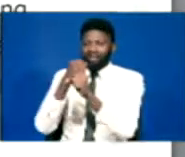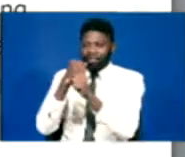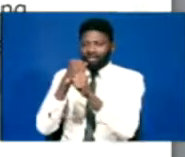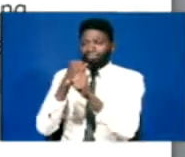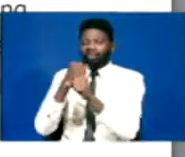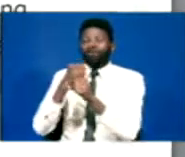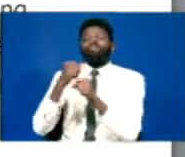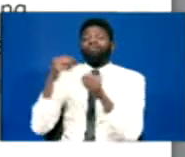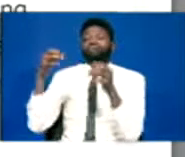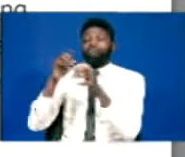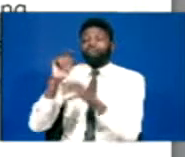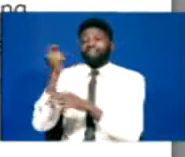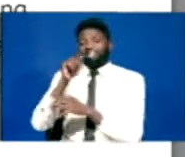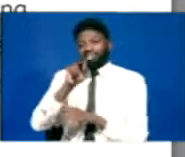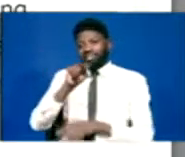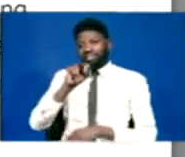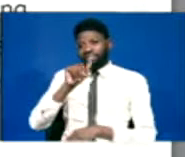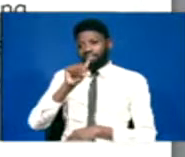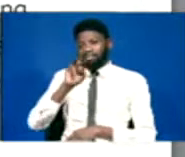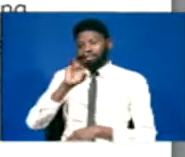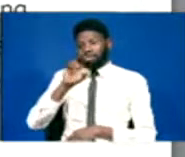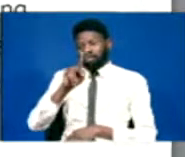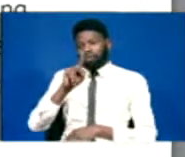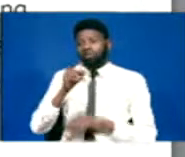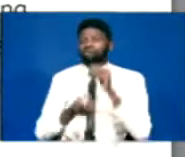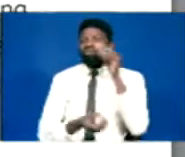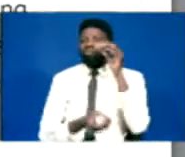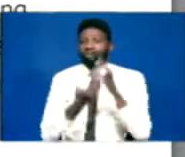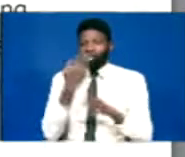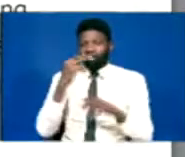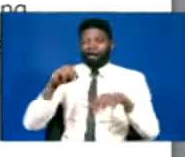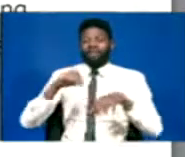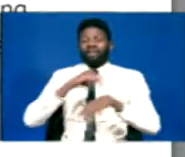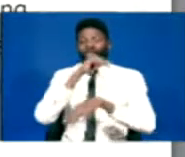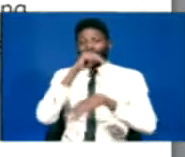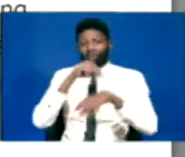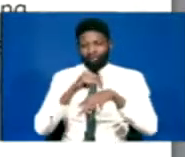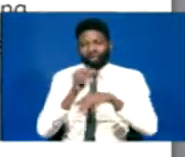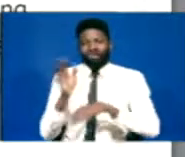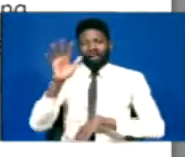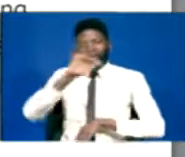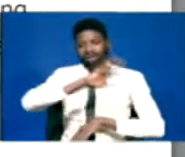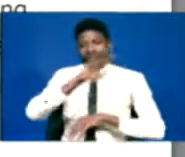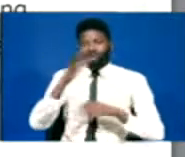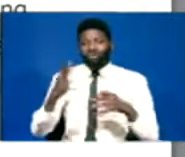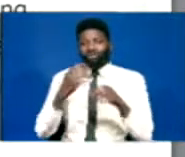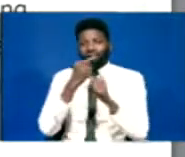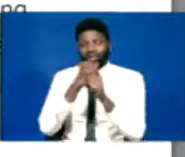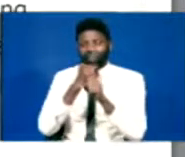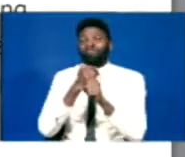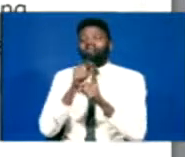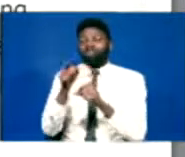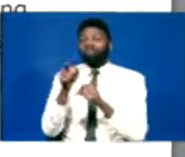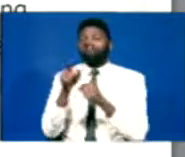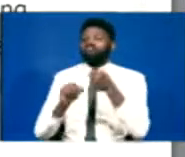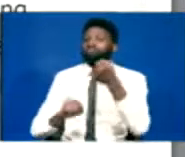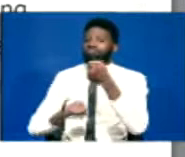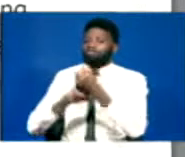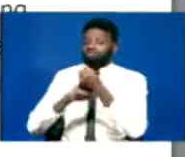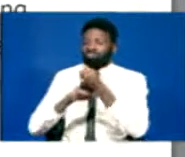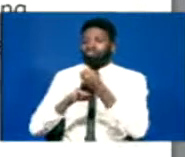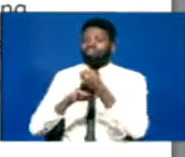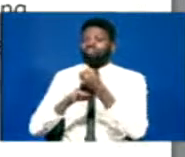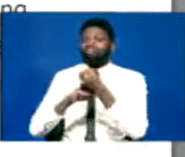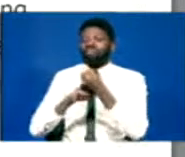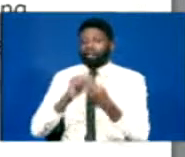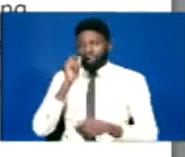to form the National Rainbow Coalition, NARC, that endorsed Mwai Kibaki with the famous two words that brought